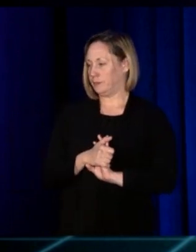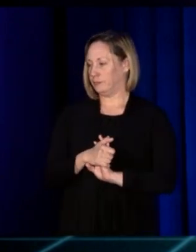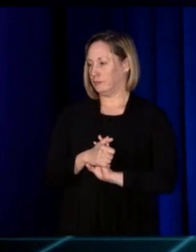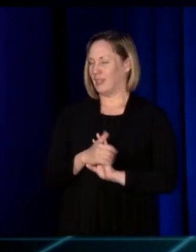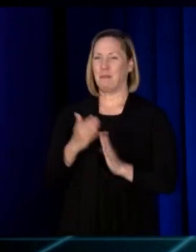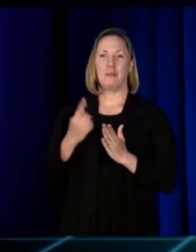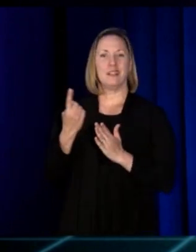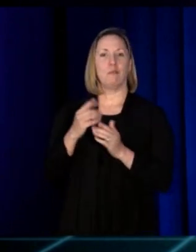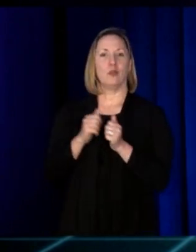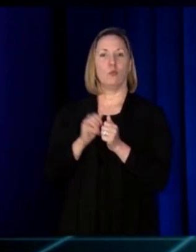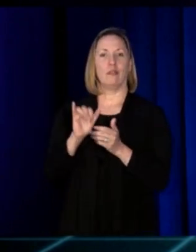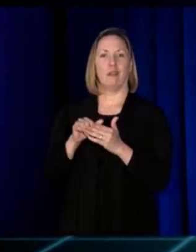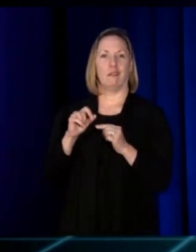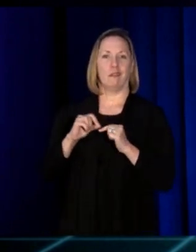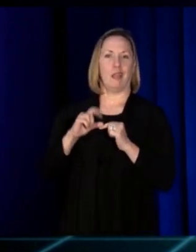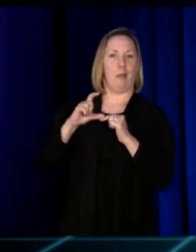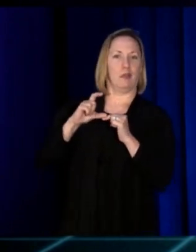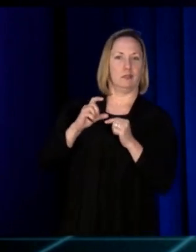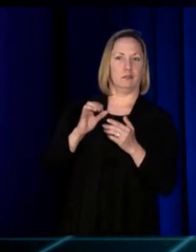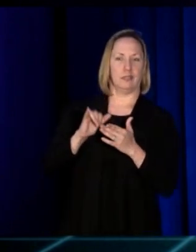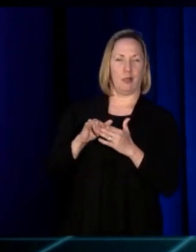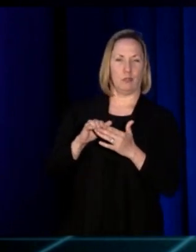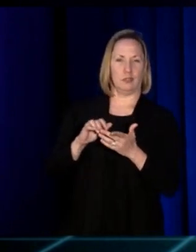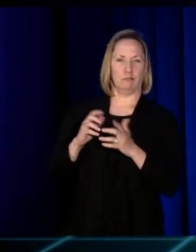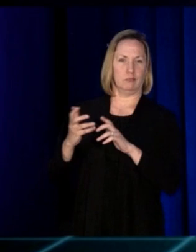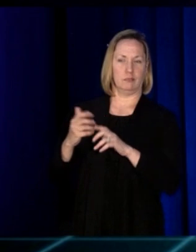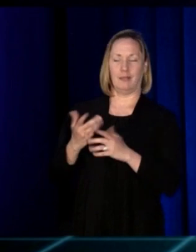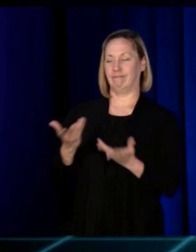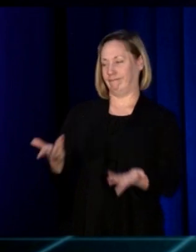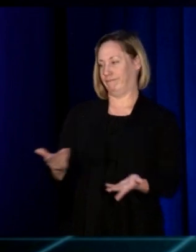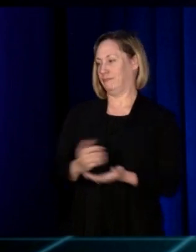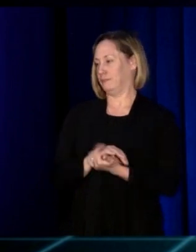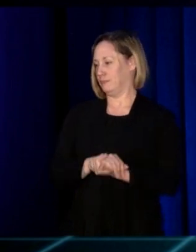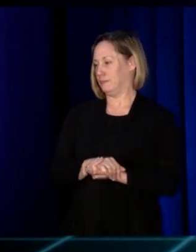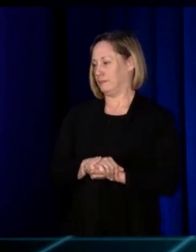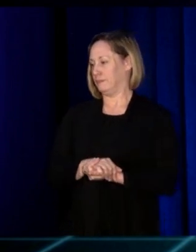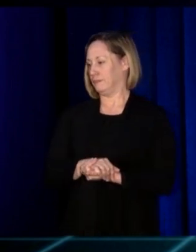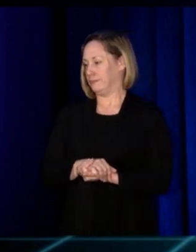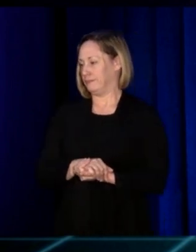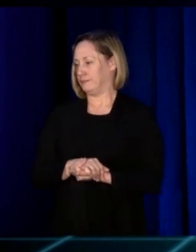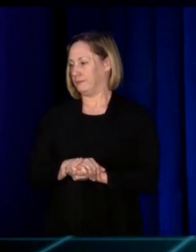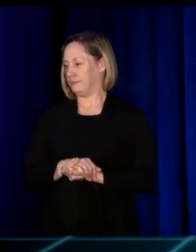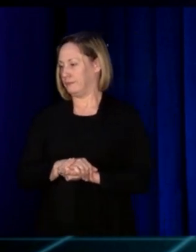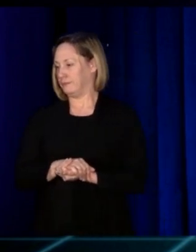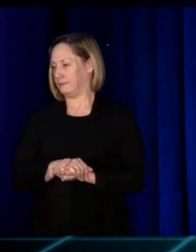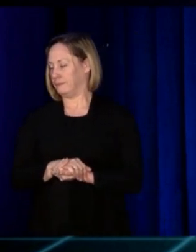Maybe it's something with that capital form that was doing it. Oh, there we go.